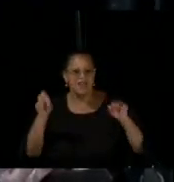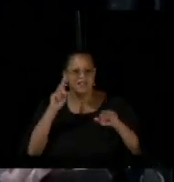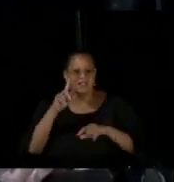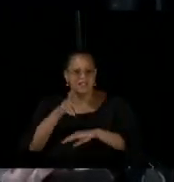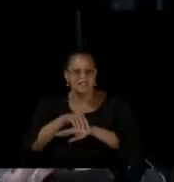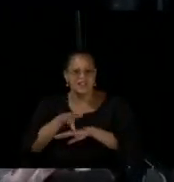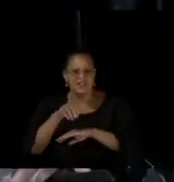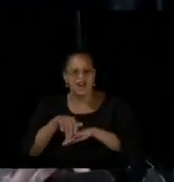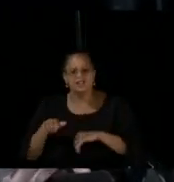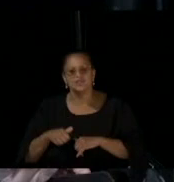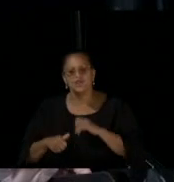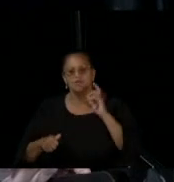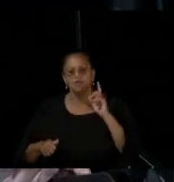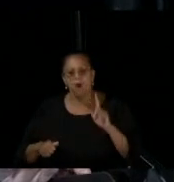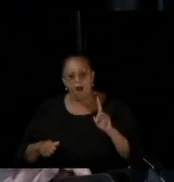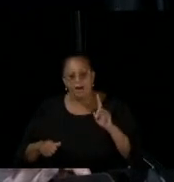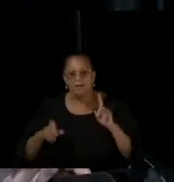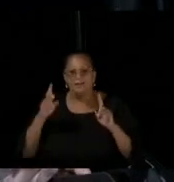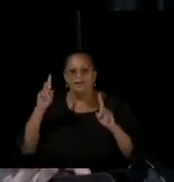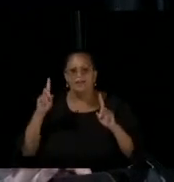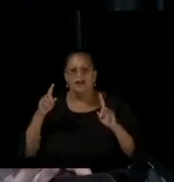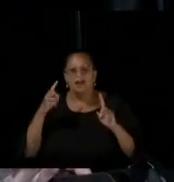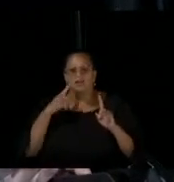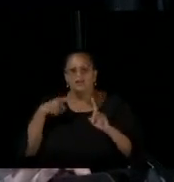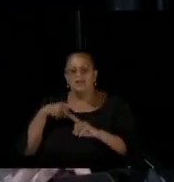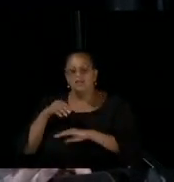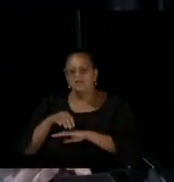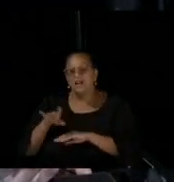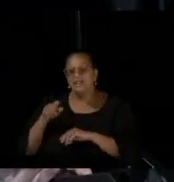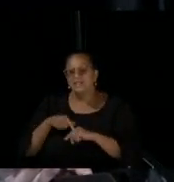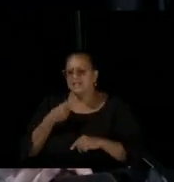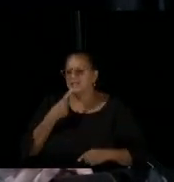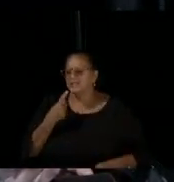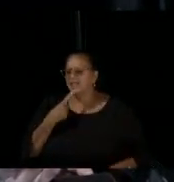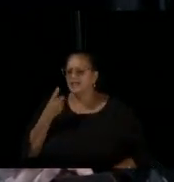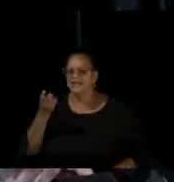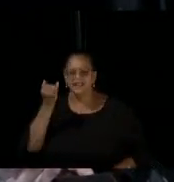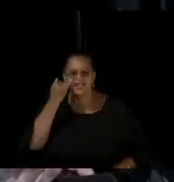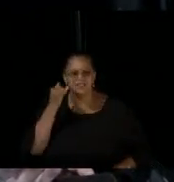and one of the major forms of advice was, if you make a mistake,